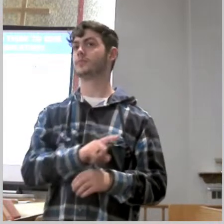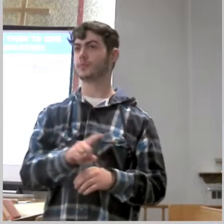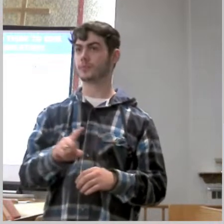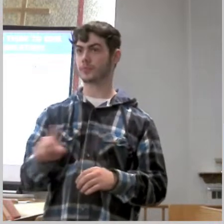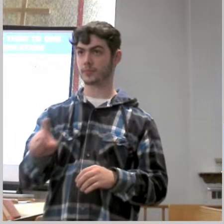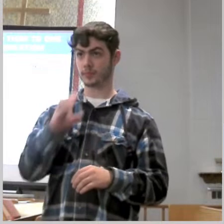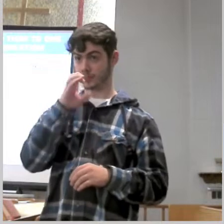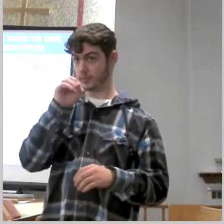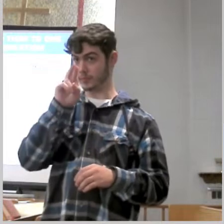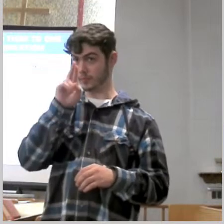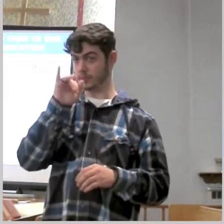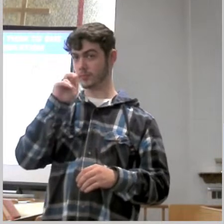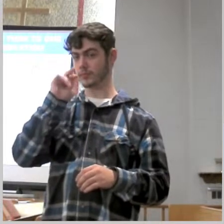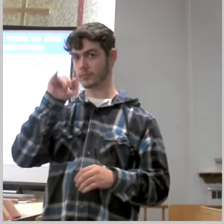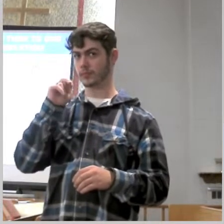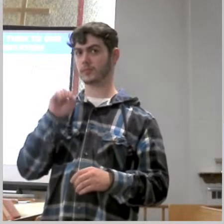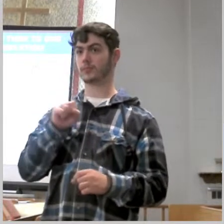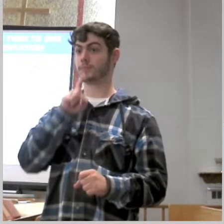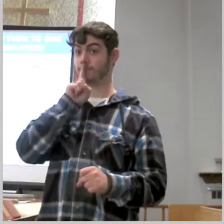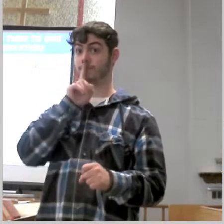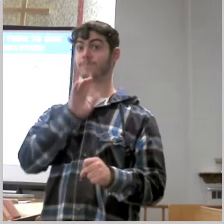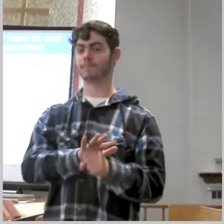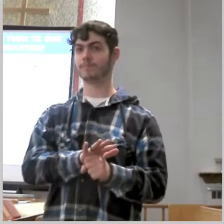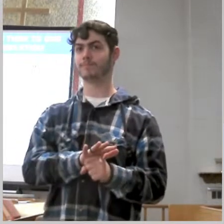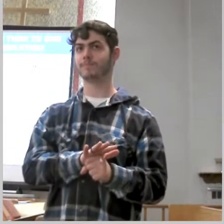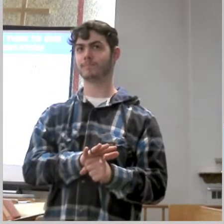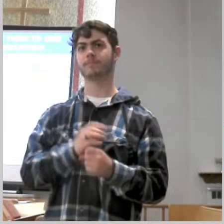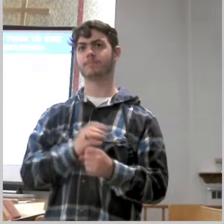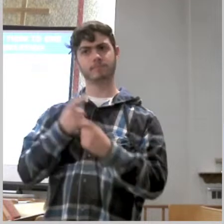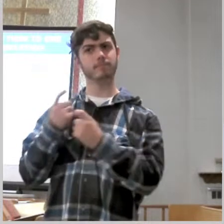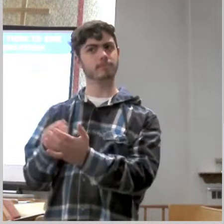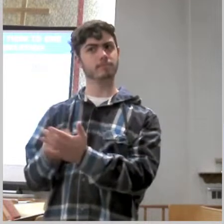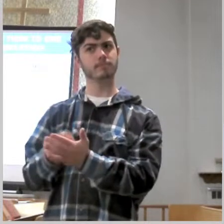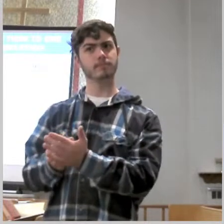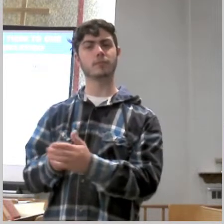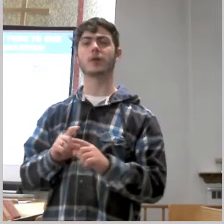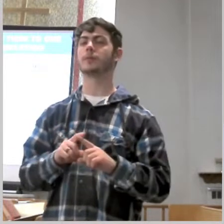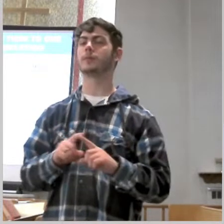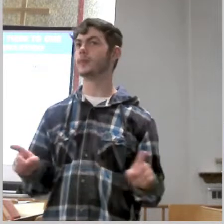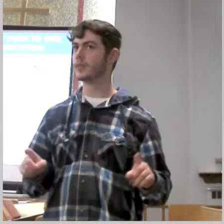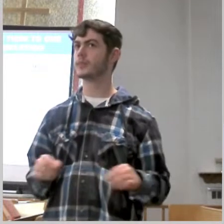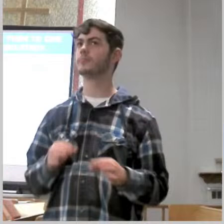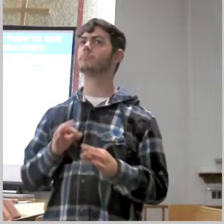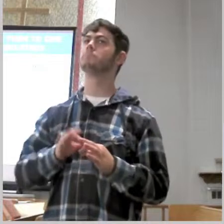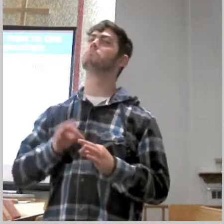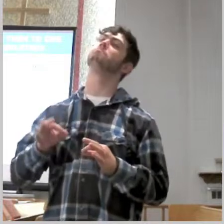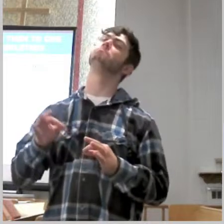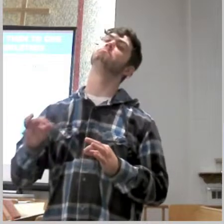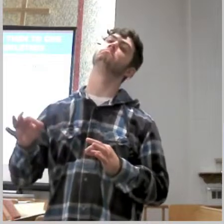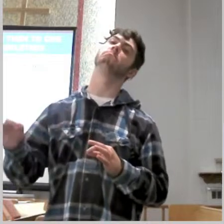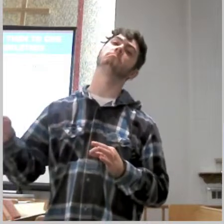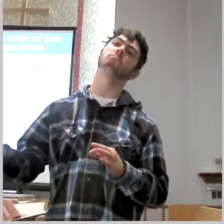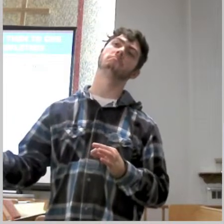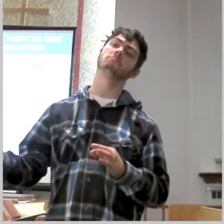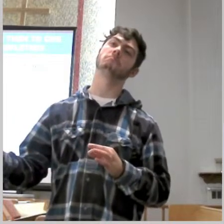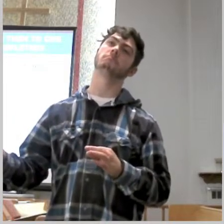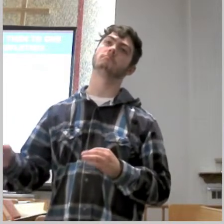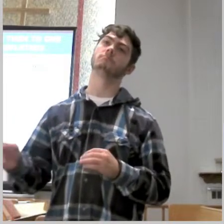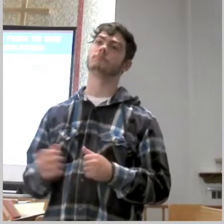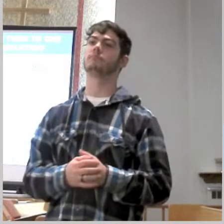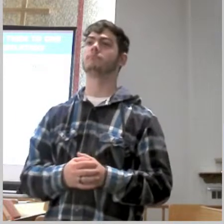a pledge given by the Corinthians, and they were kind of taking their time. The people who had means and